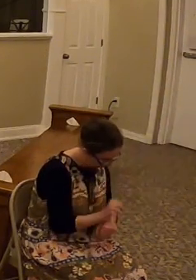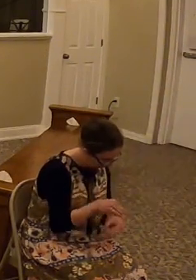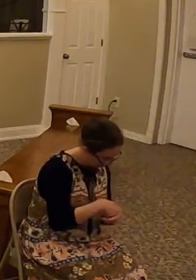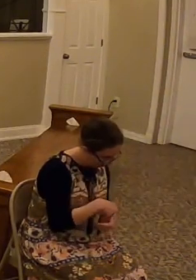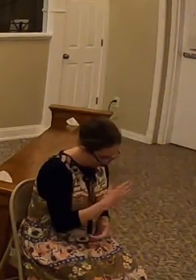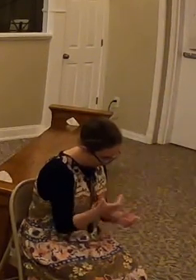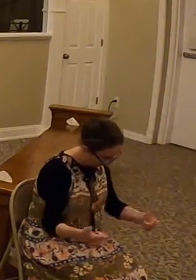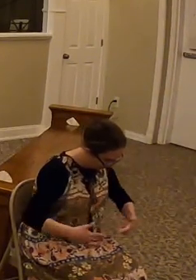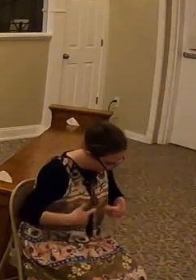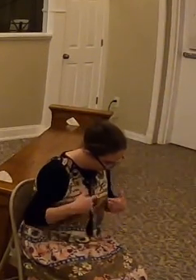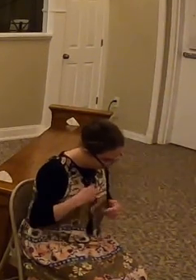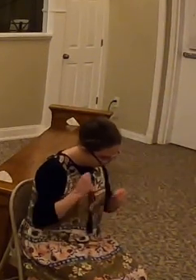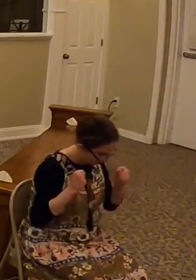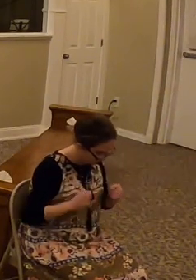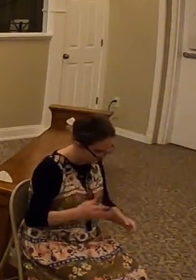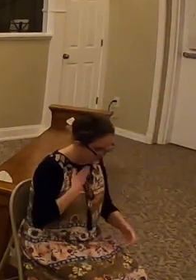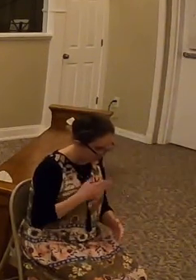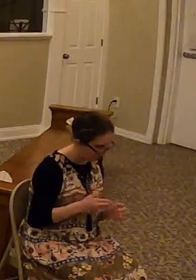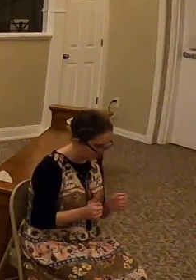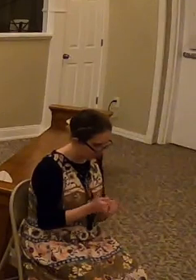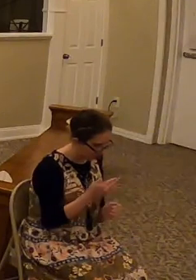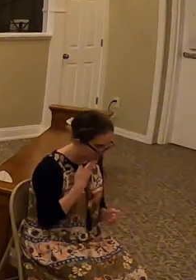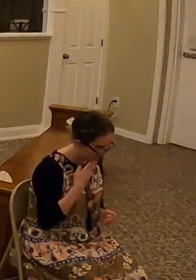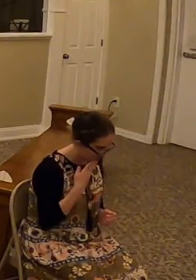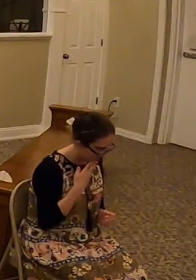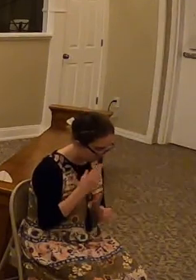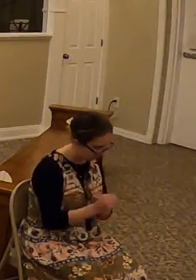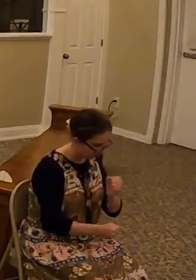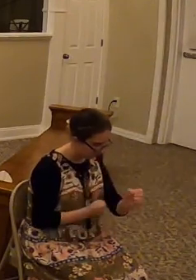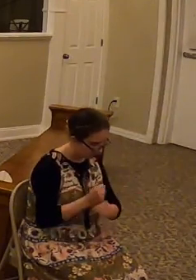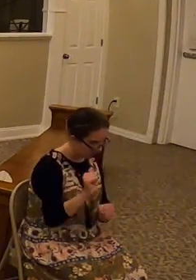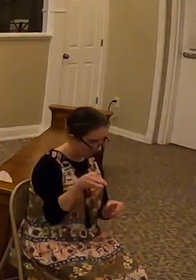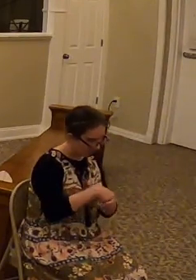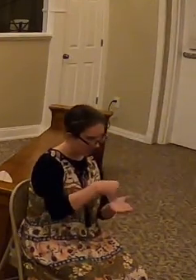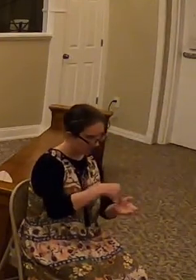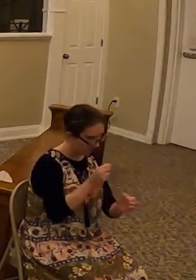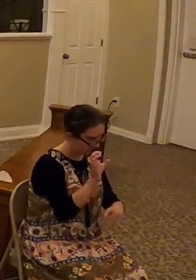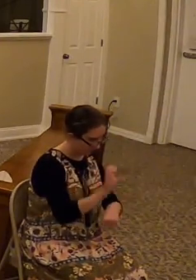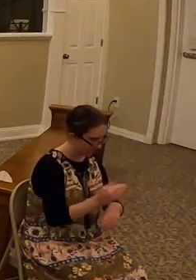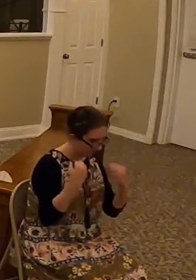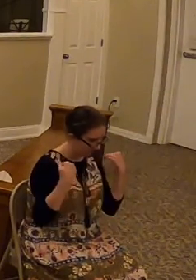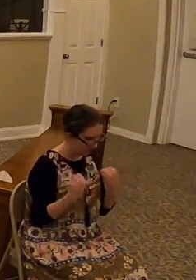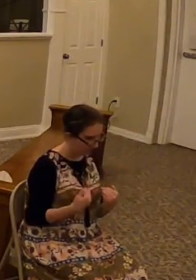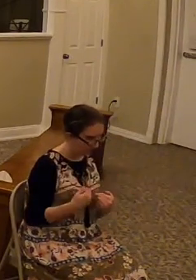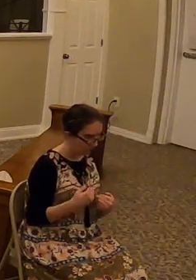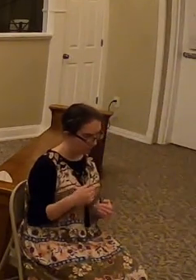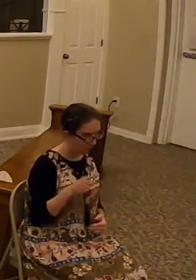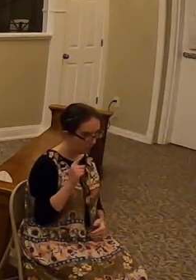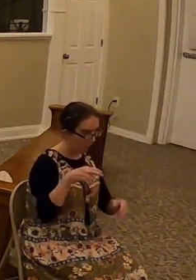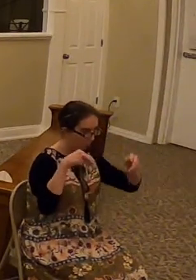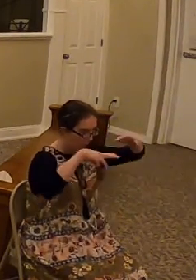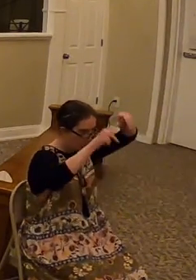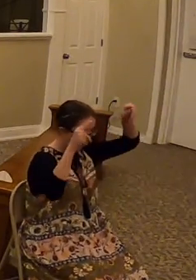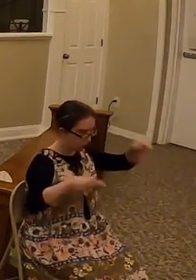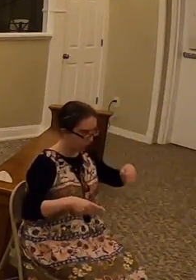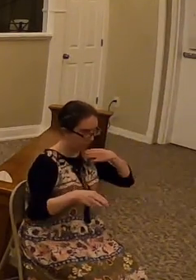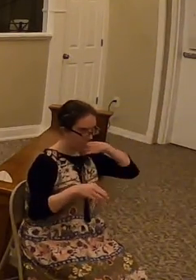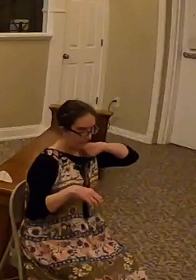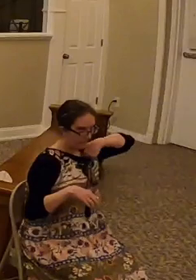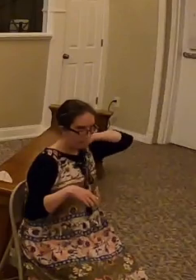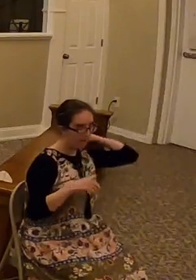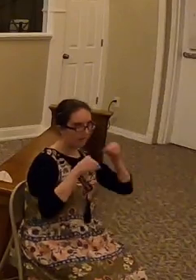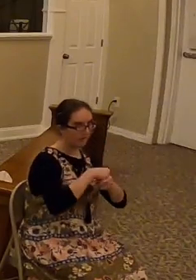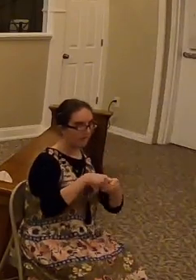lives. I try my best every year in this church to have at least a prophet somewhere during the